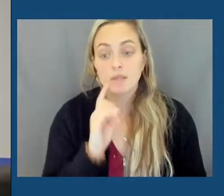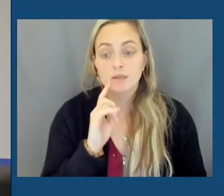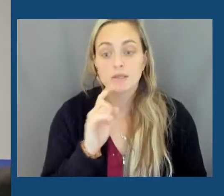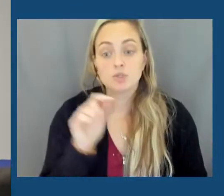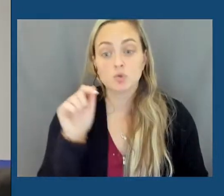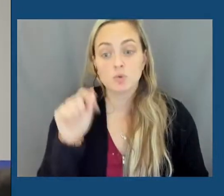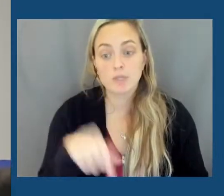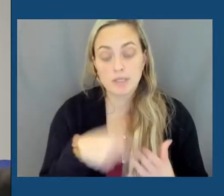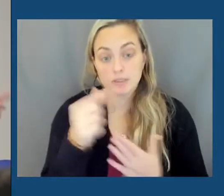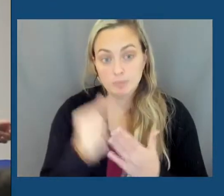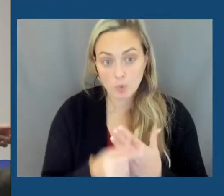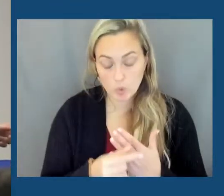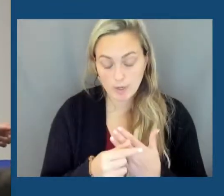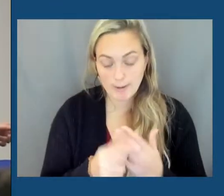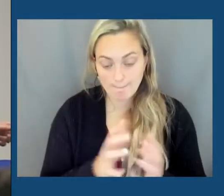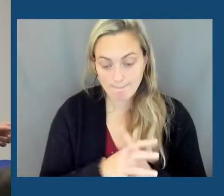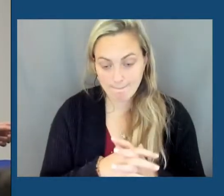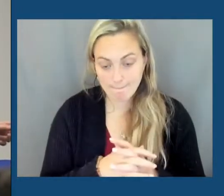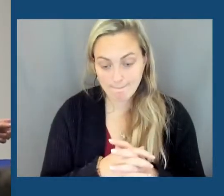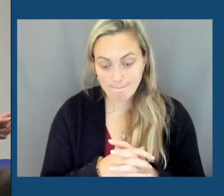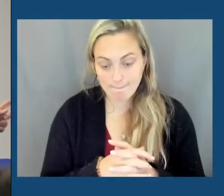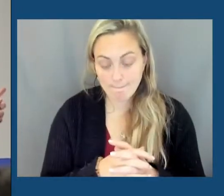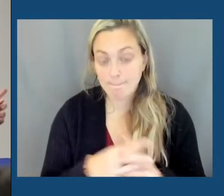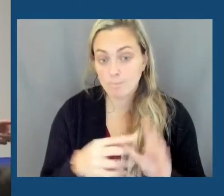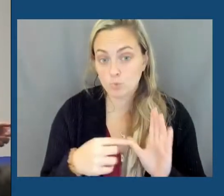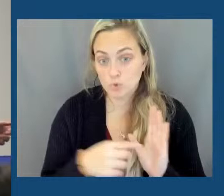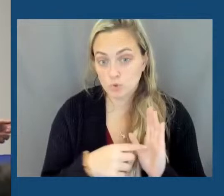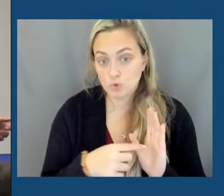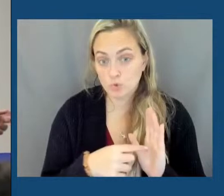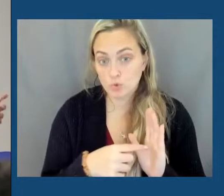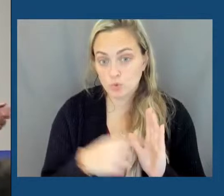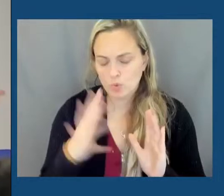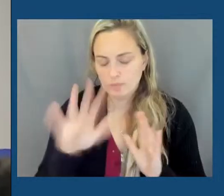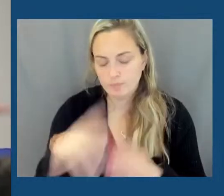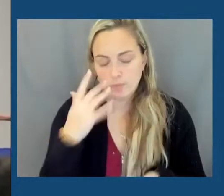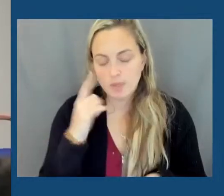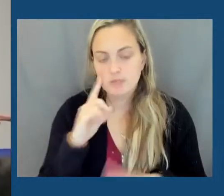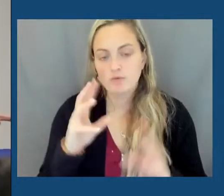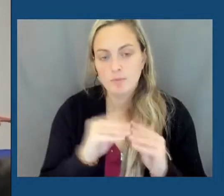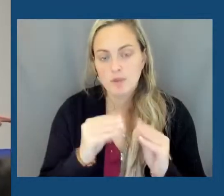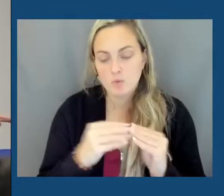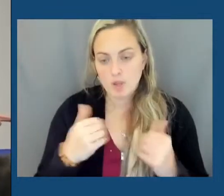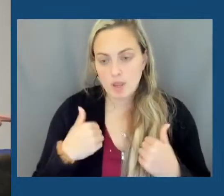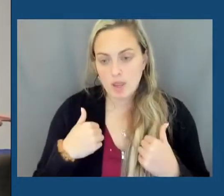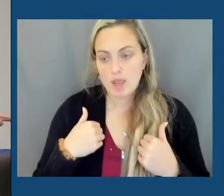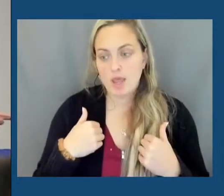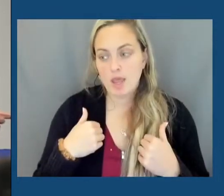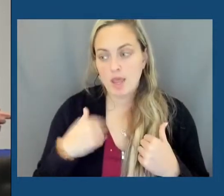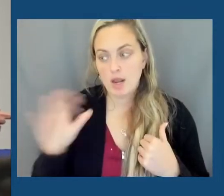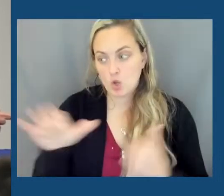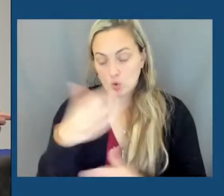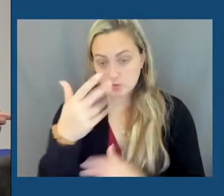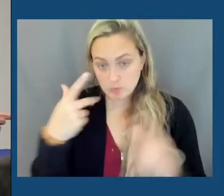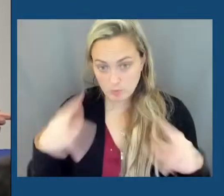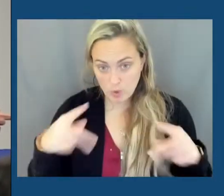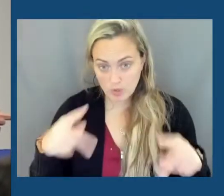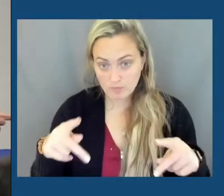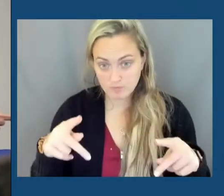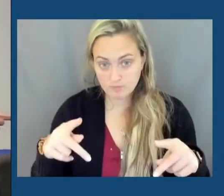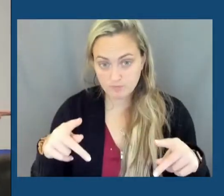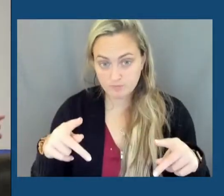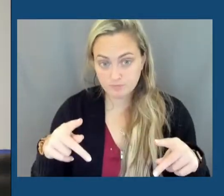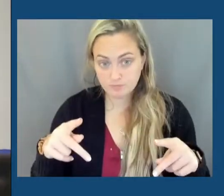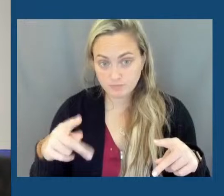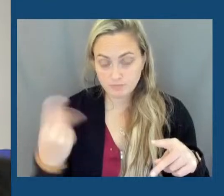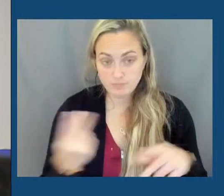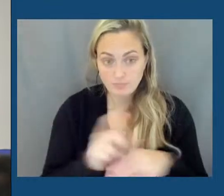program was due to a meeting that Randy and I had at a White House Christmas party 2 years ago, where she buttonholed me and